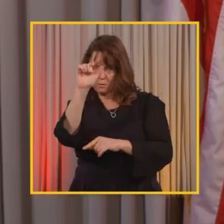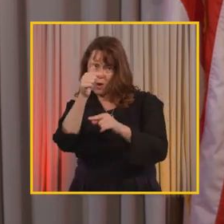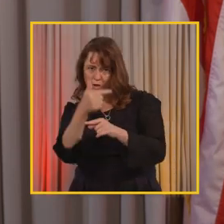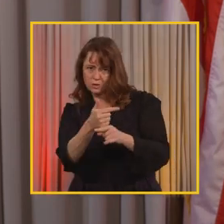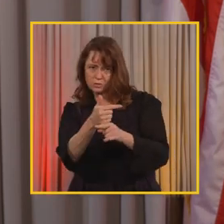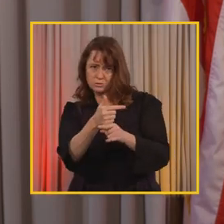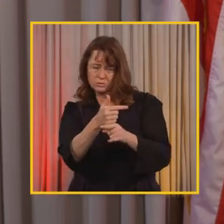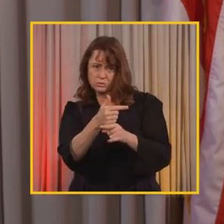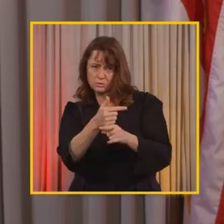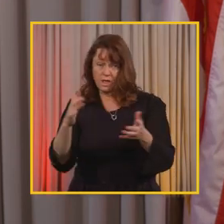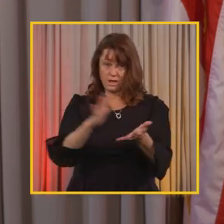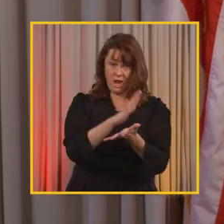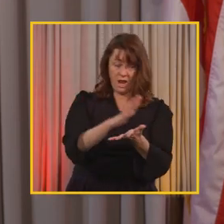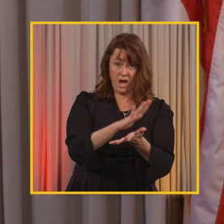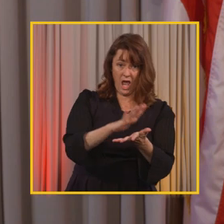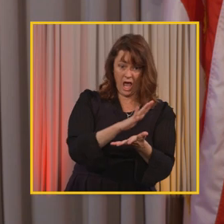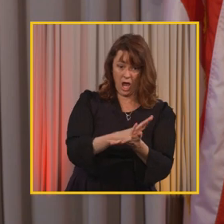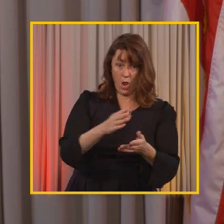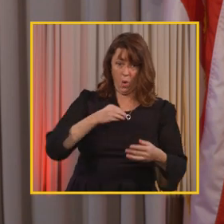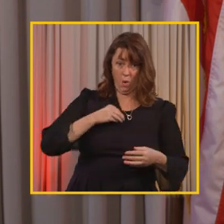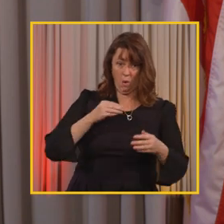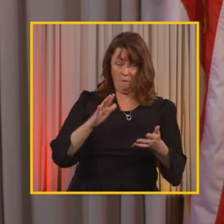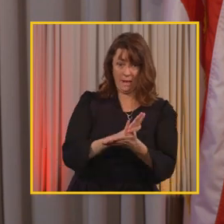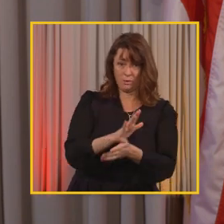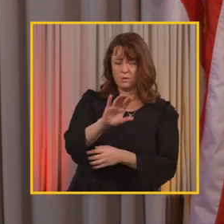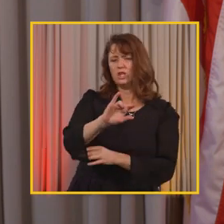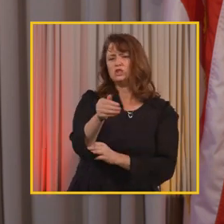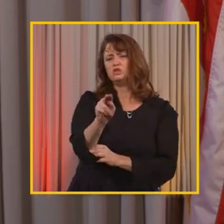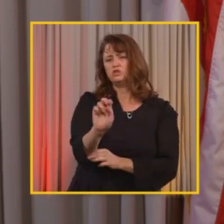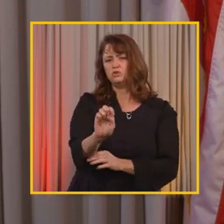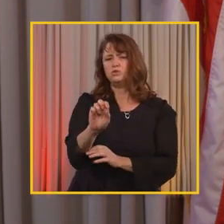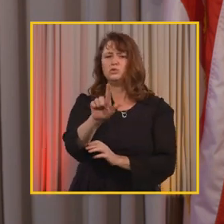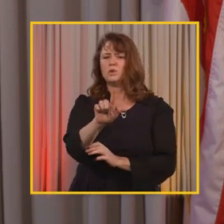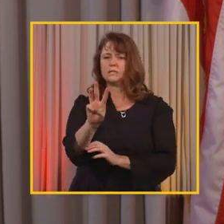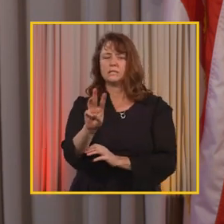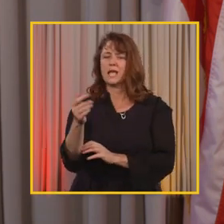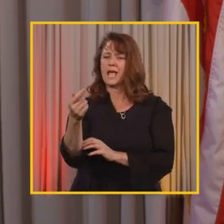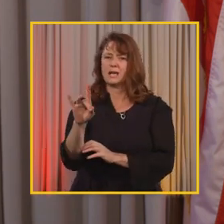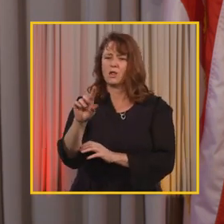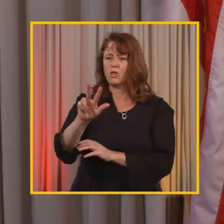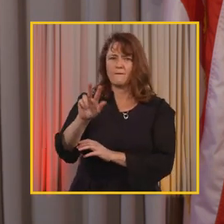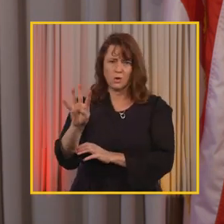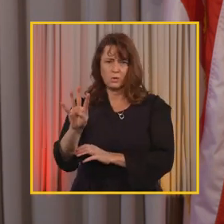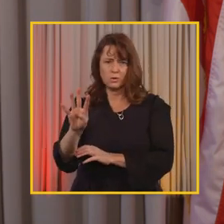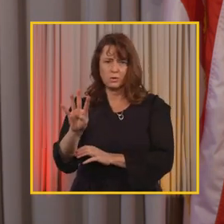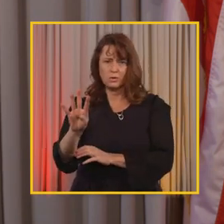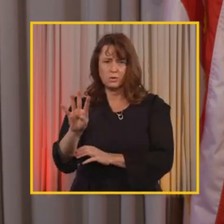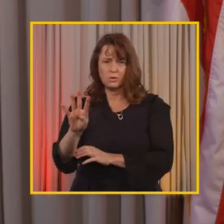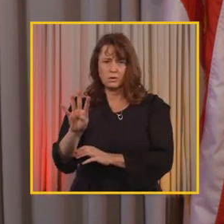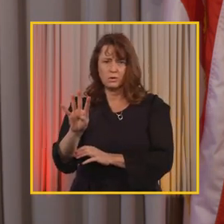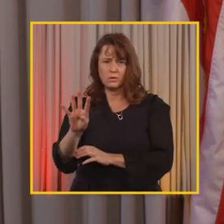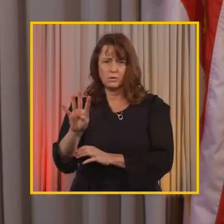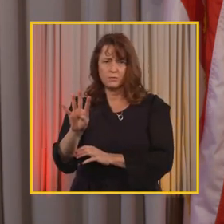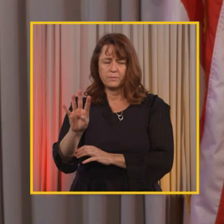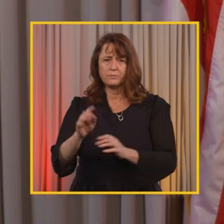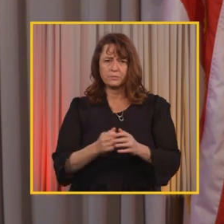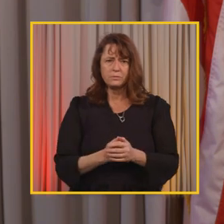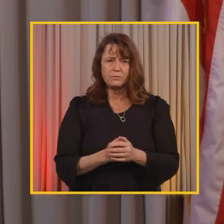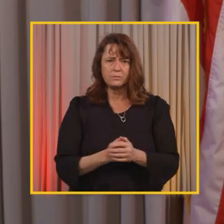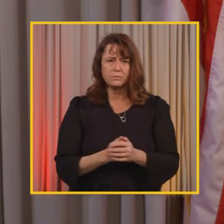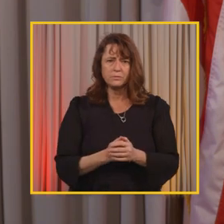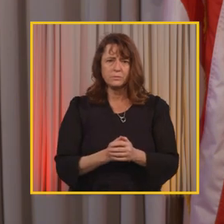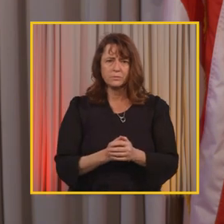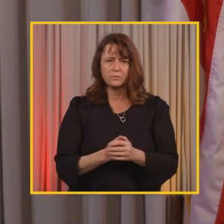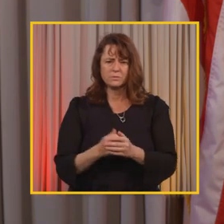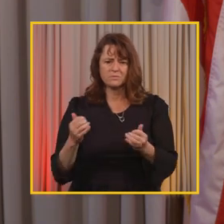The title was made official by Governor Figueroa on June 26, 1834. Now, prior to all of this, this